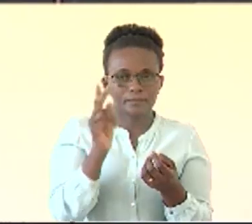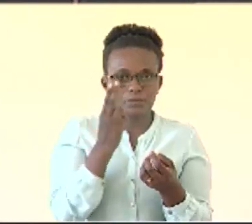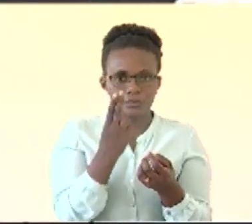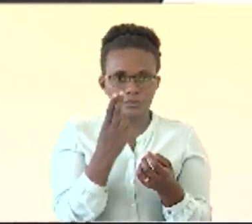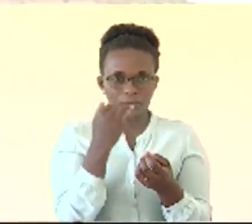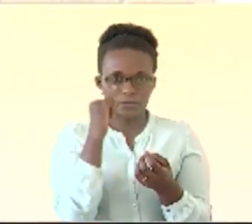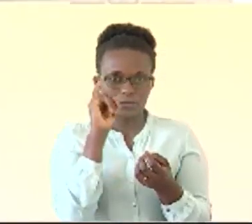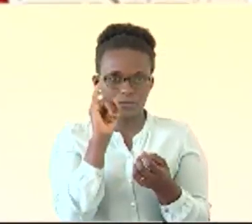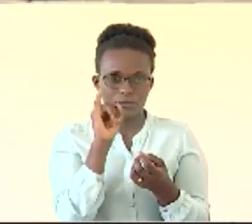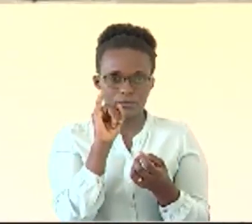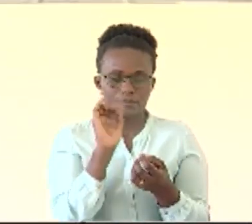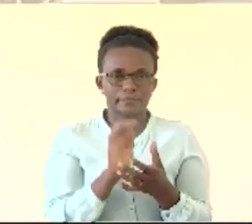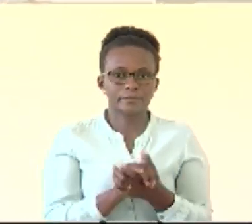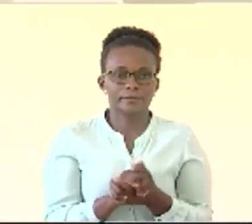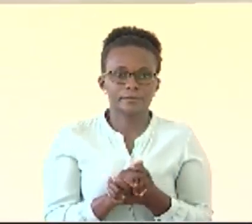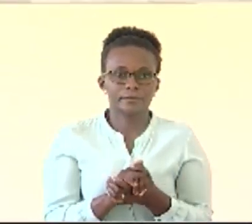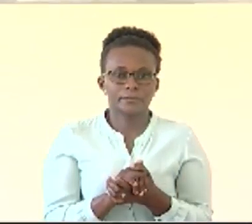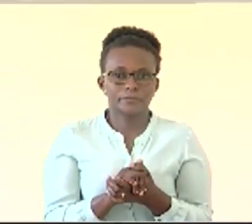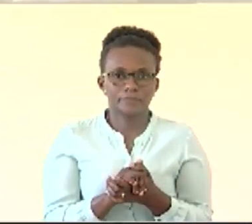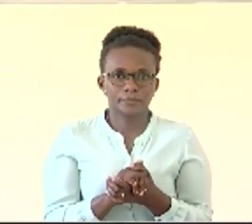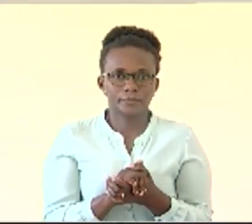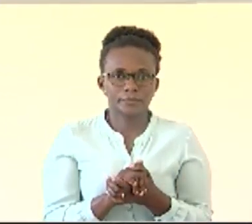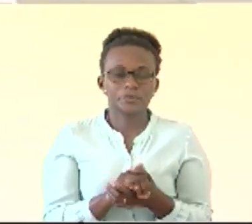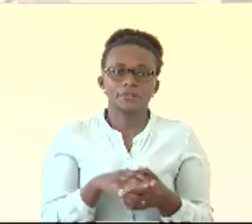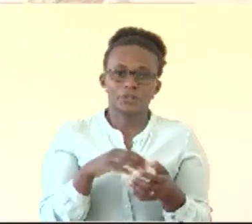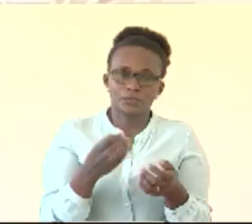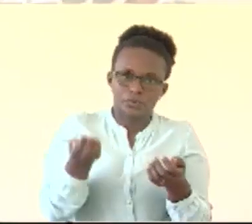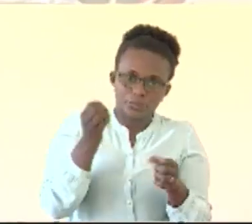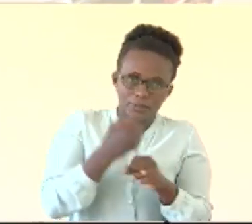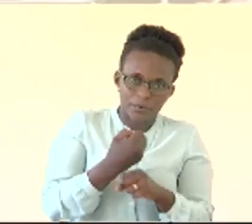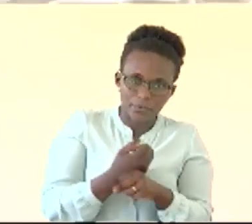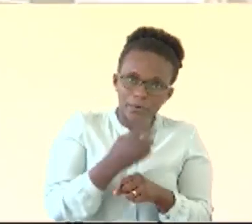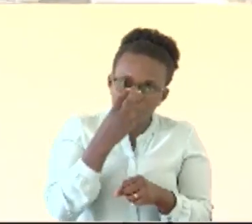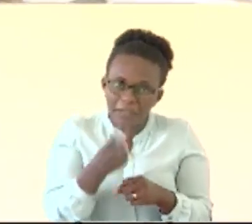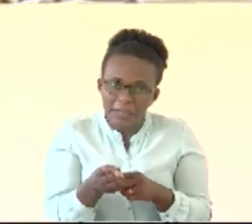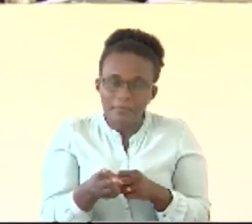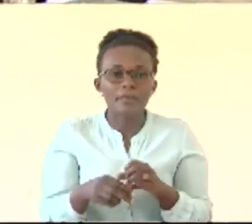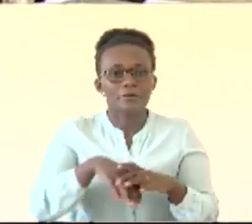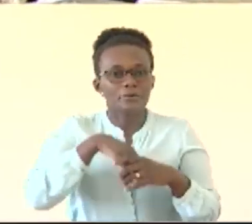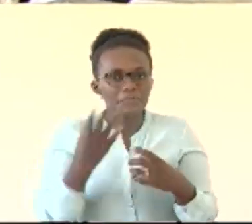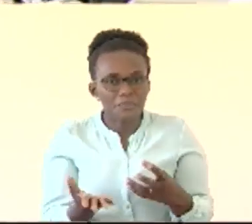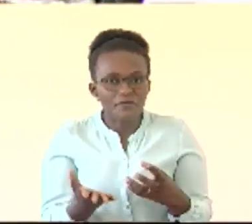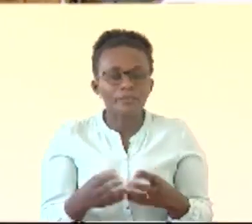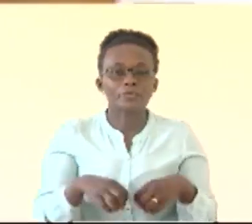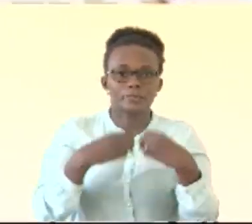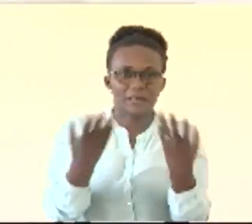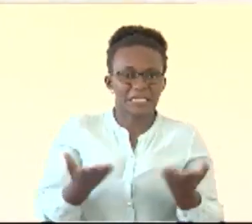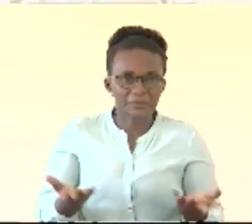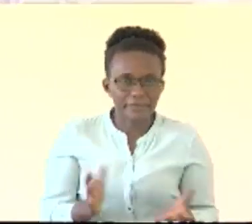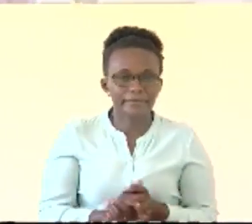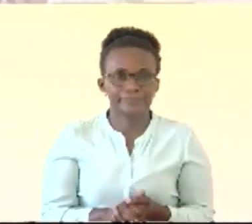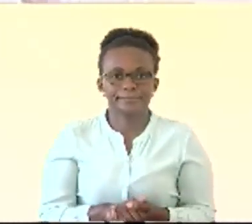solution, and then we see what happens. Do we get the same solution? Do we get the